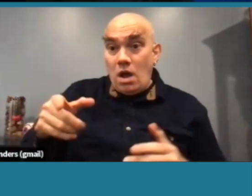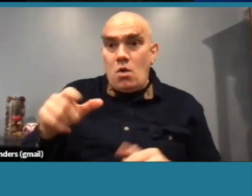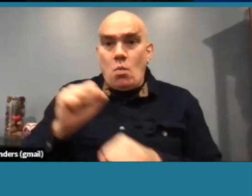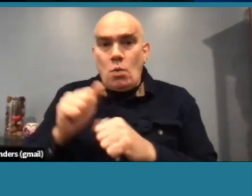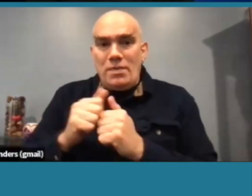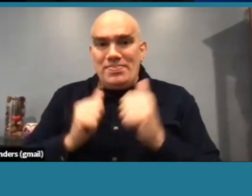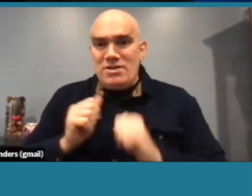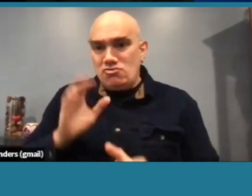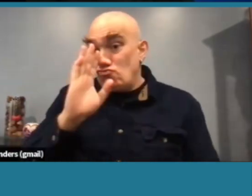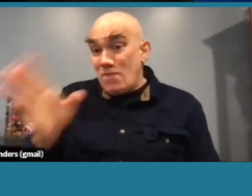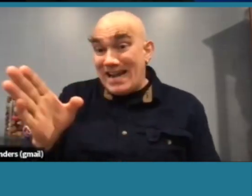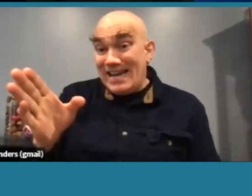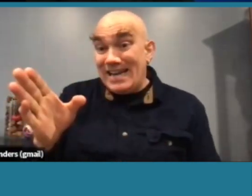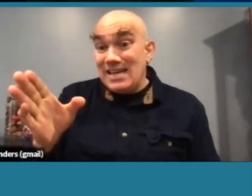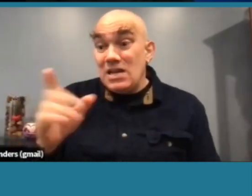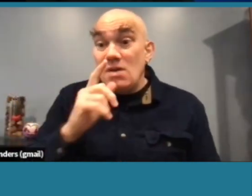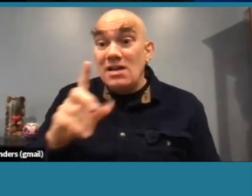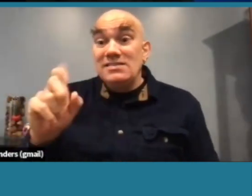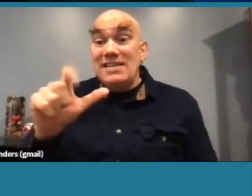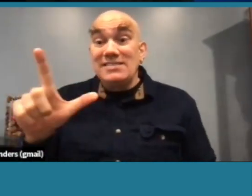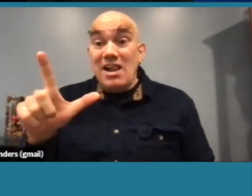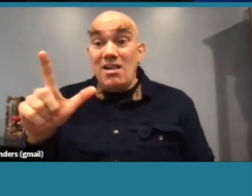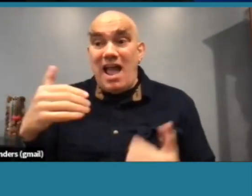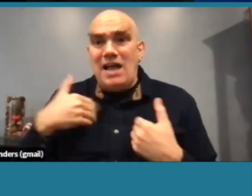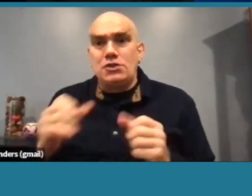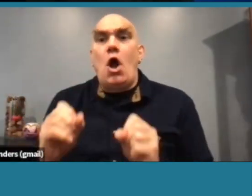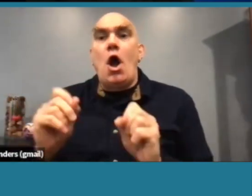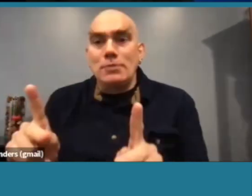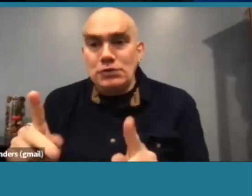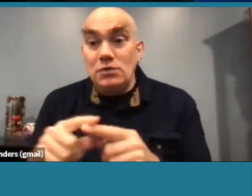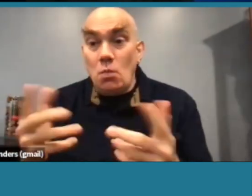So all of this is encompassed in the role of a dazzle.